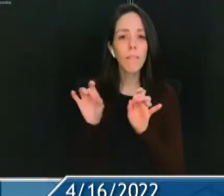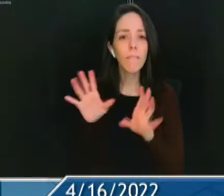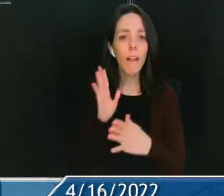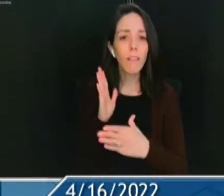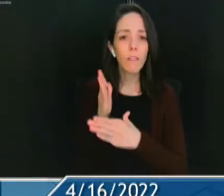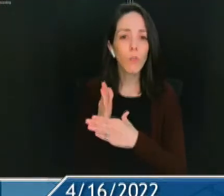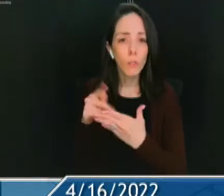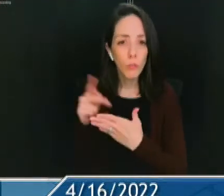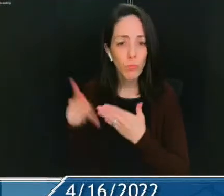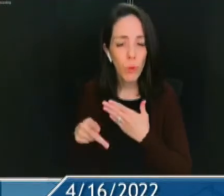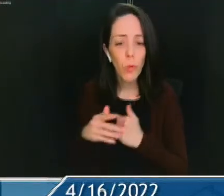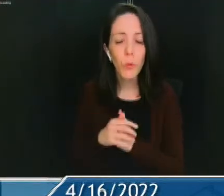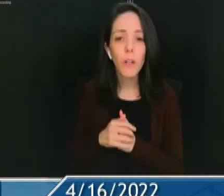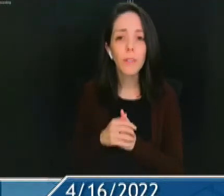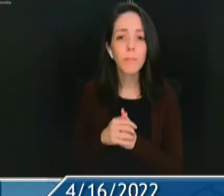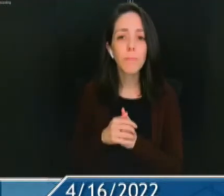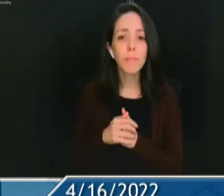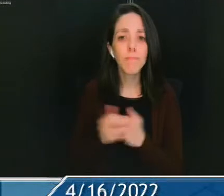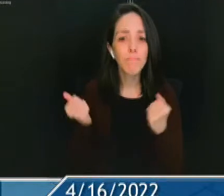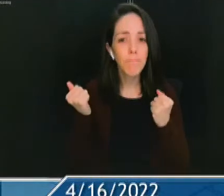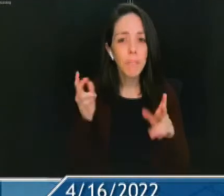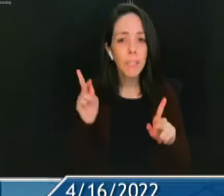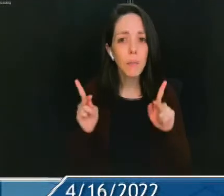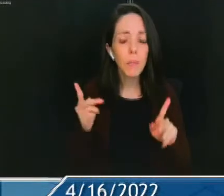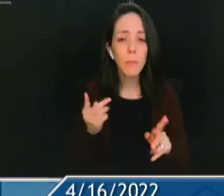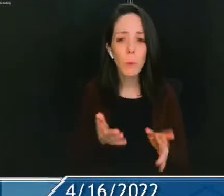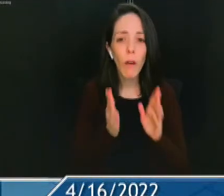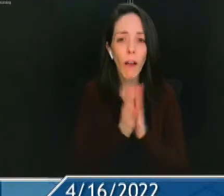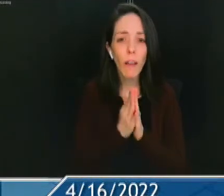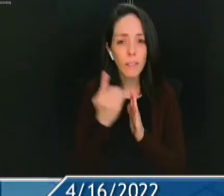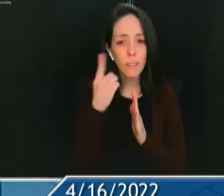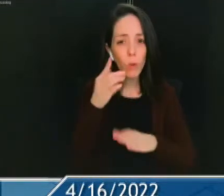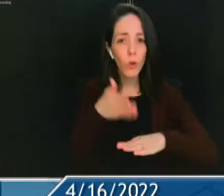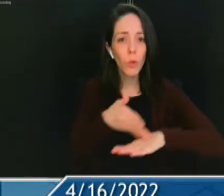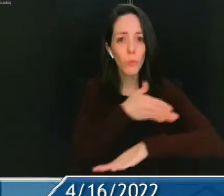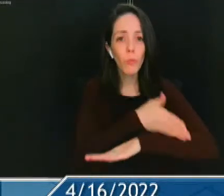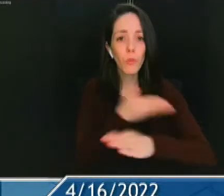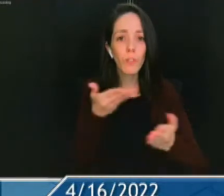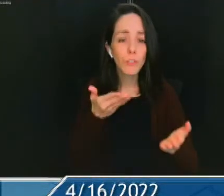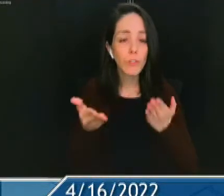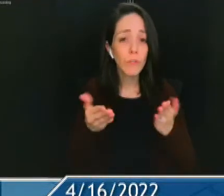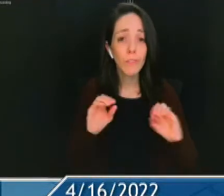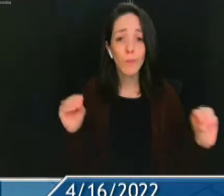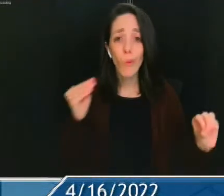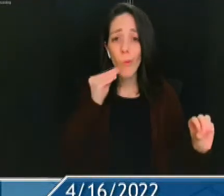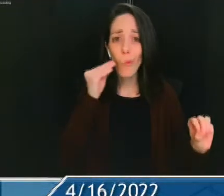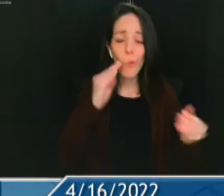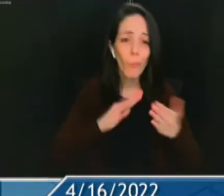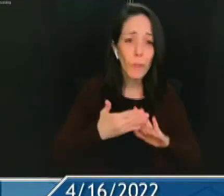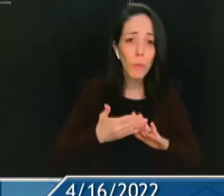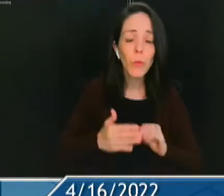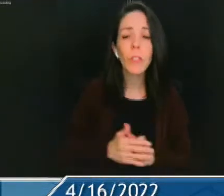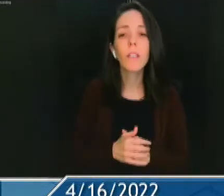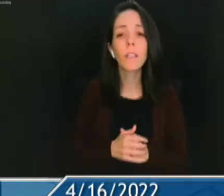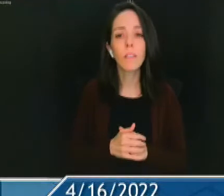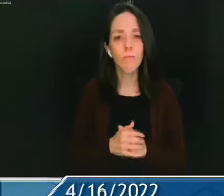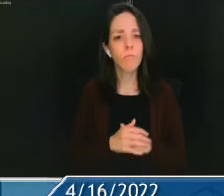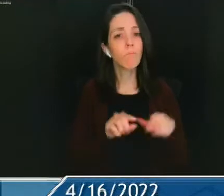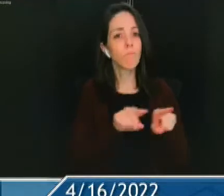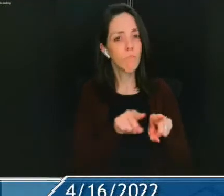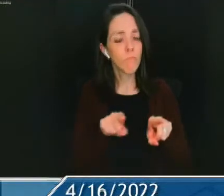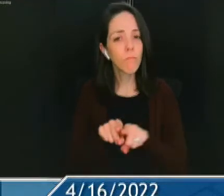heard numerous Portlanders call for improved services to the houseless community. And very much